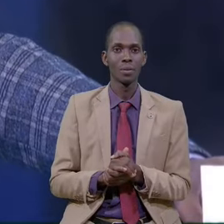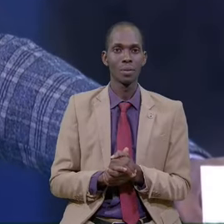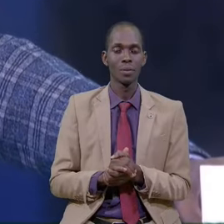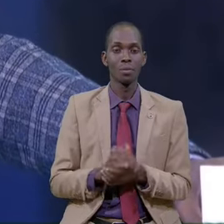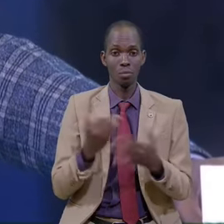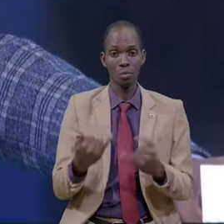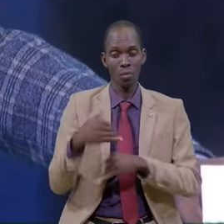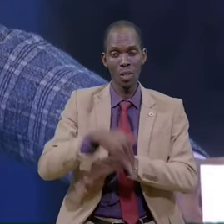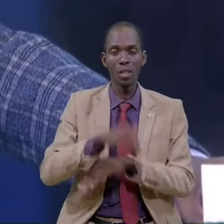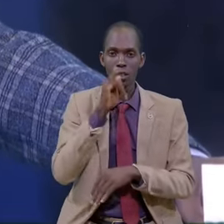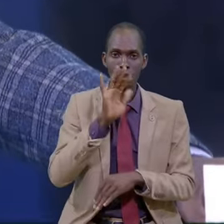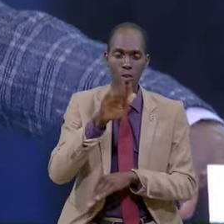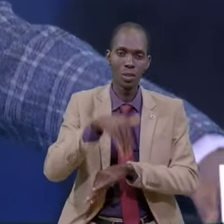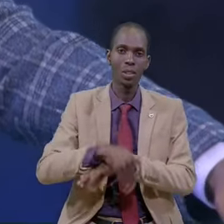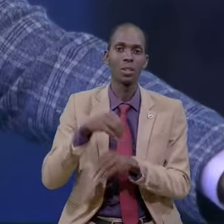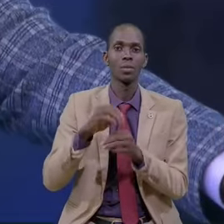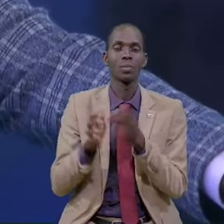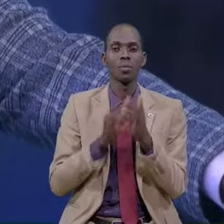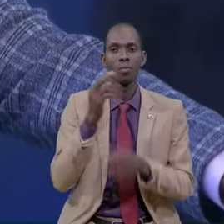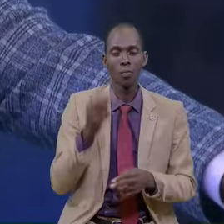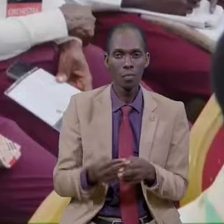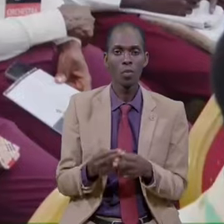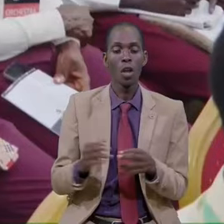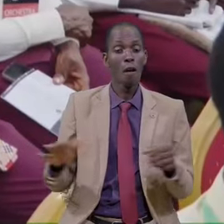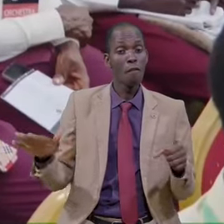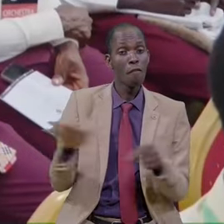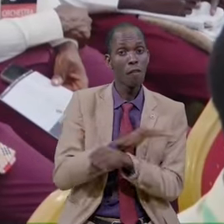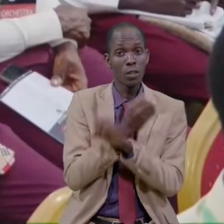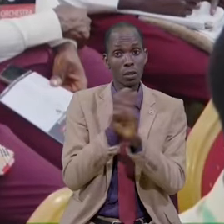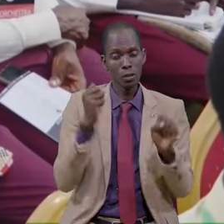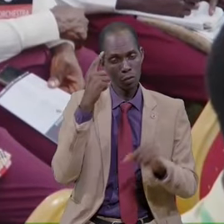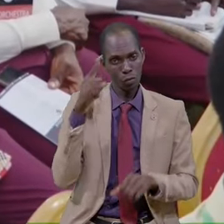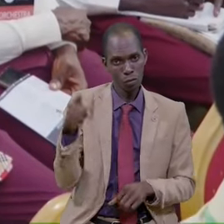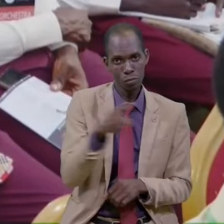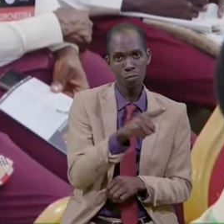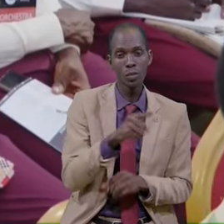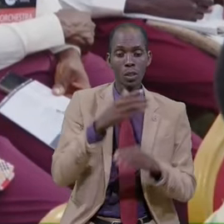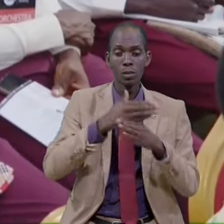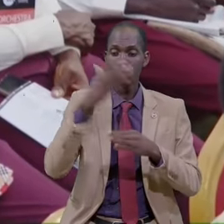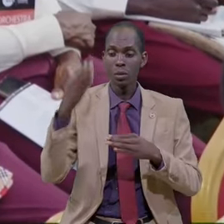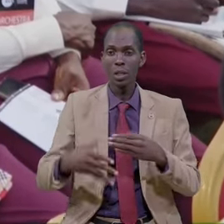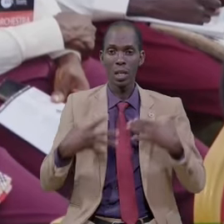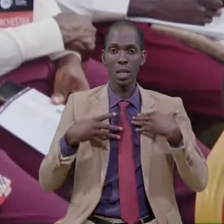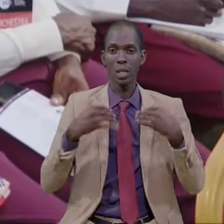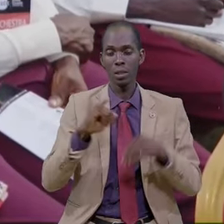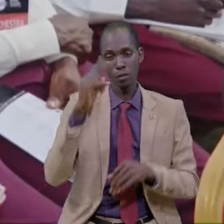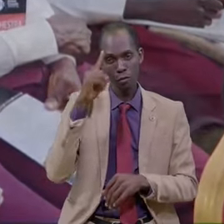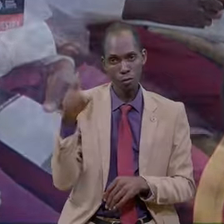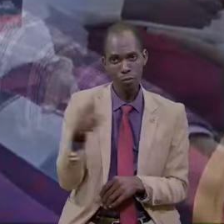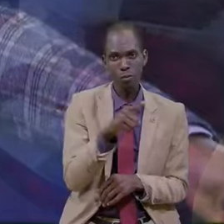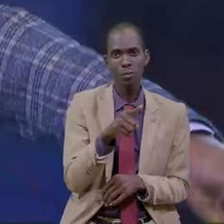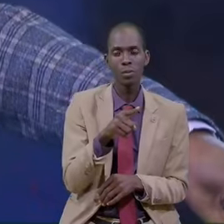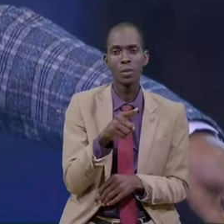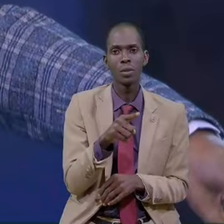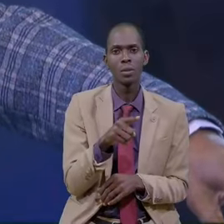your night full salvation total healing